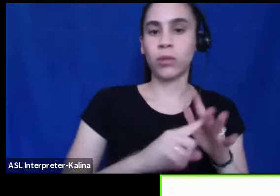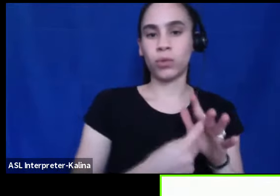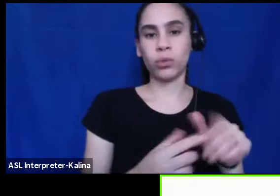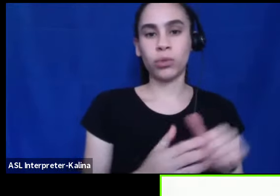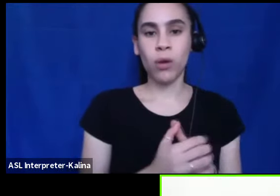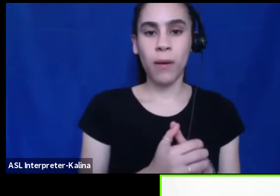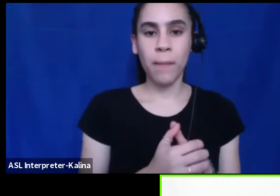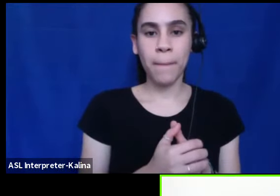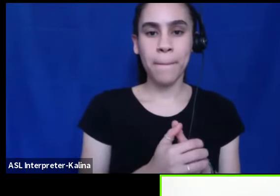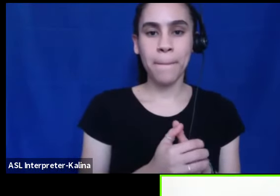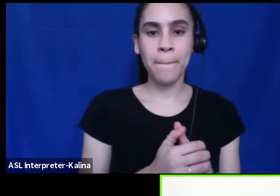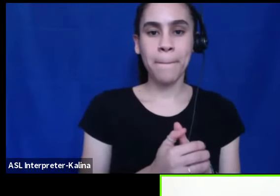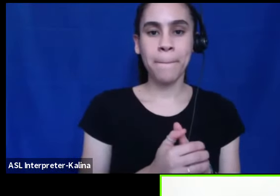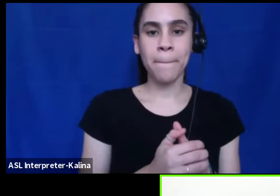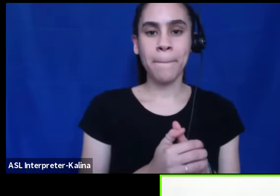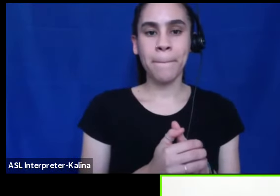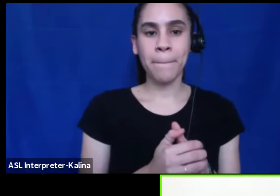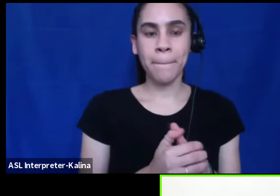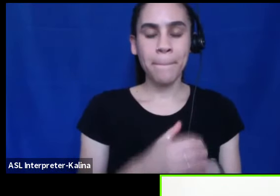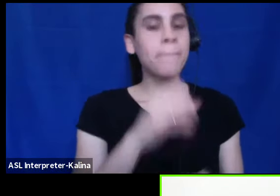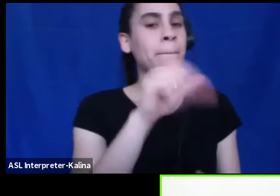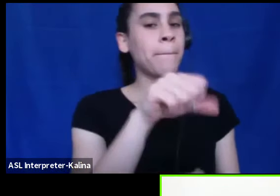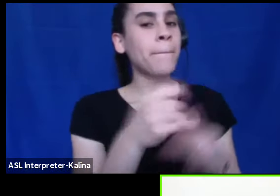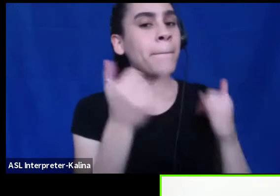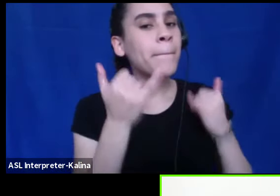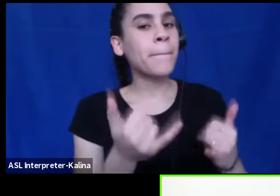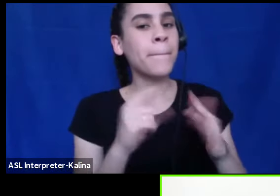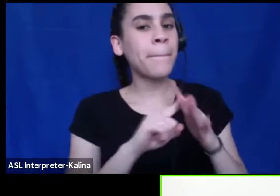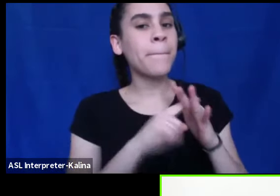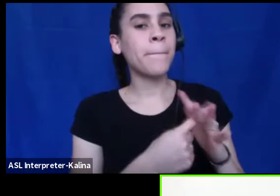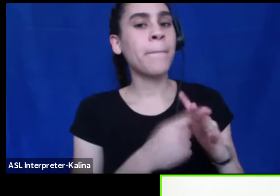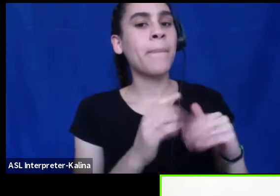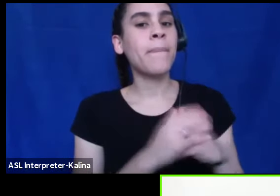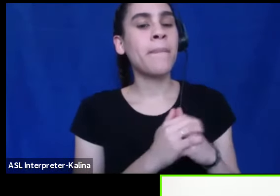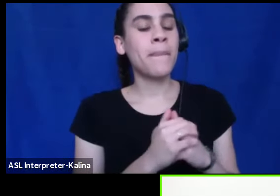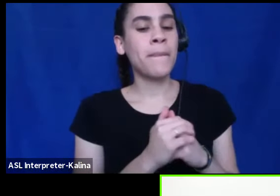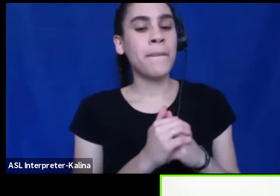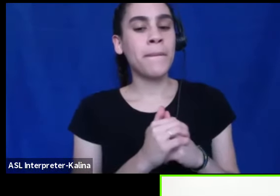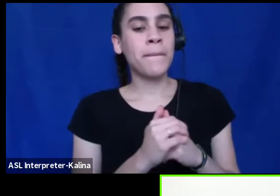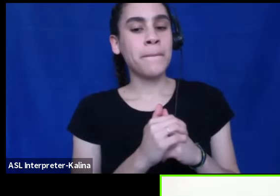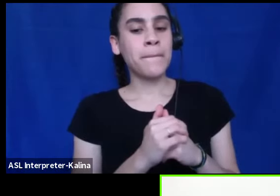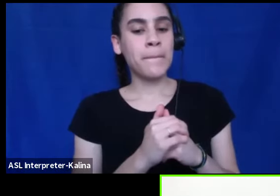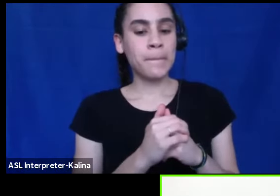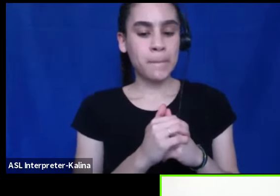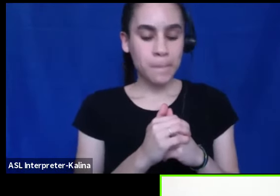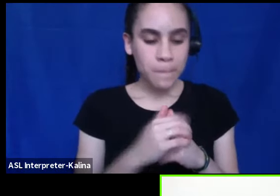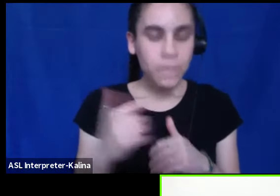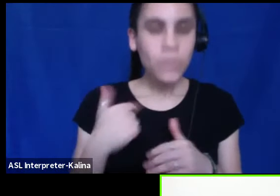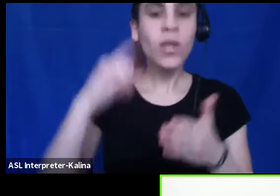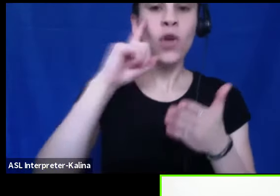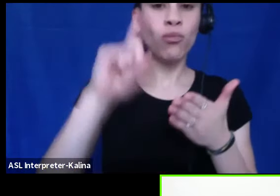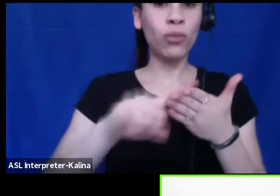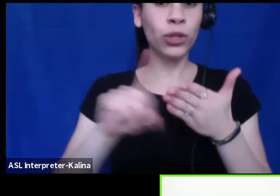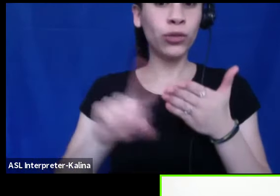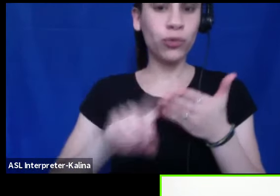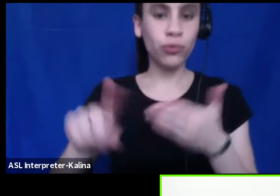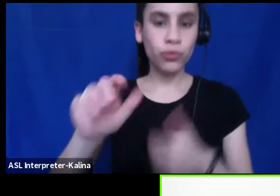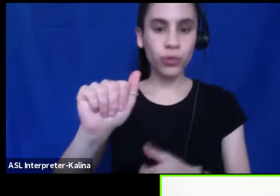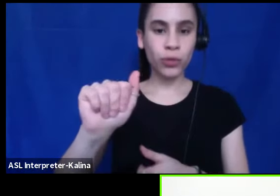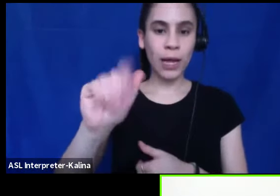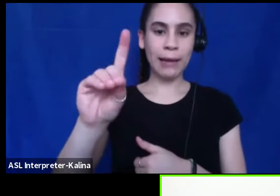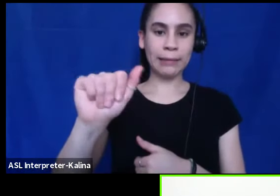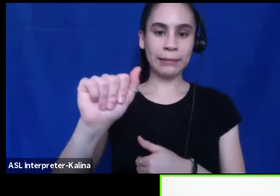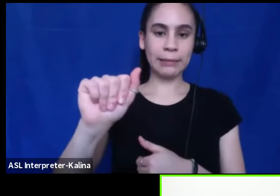Yeah, so let's dive into that. And I have been doing some research on the ADA, and